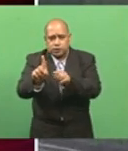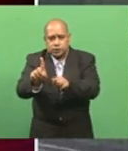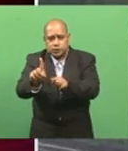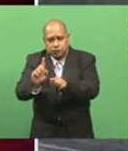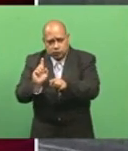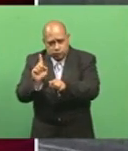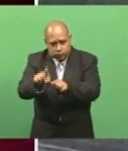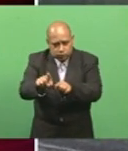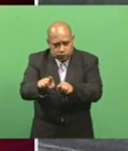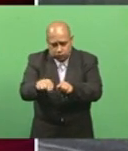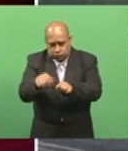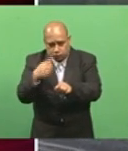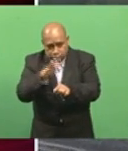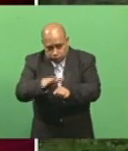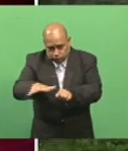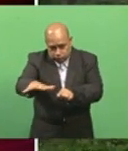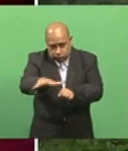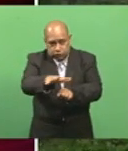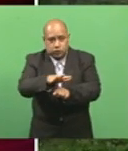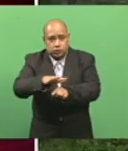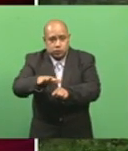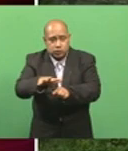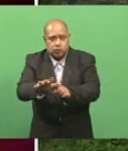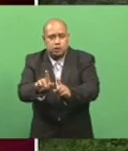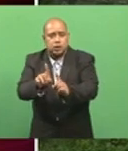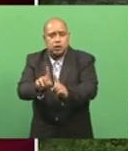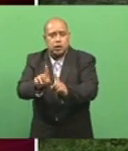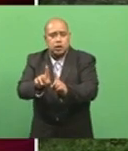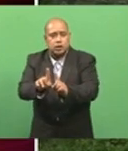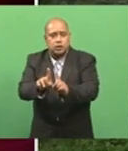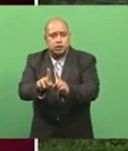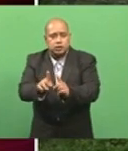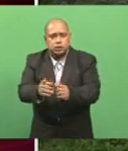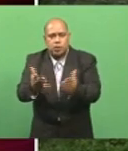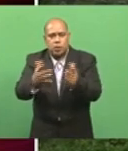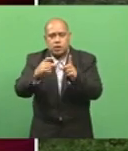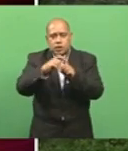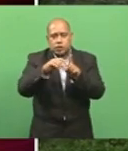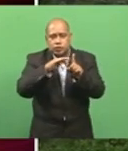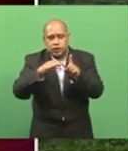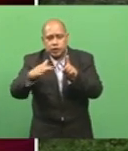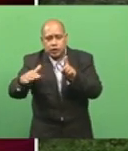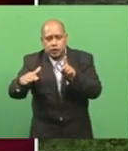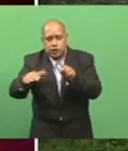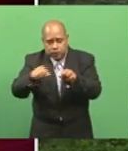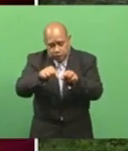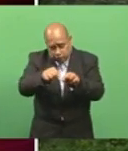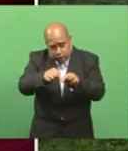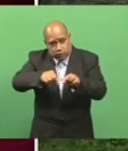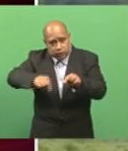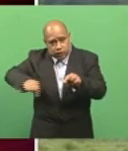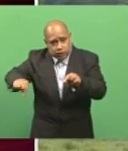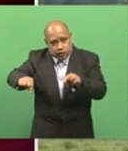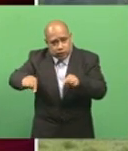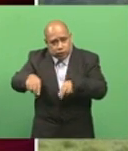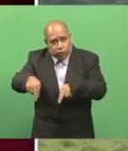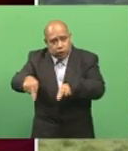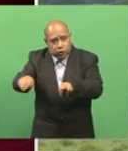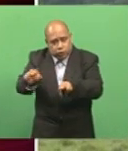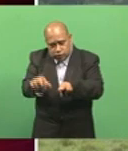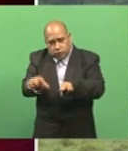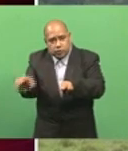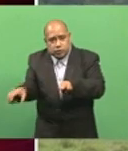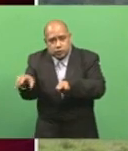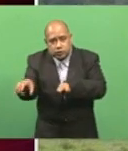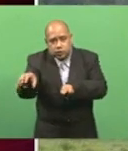is located along the Nreketi to Nambowalu highway, and there are about over 20 homes in this area that's now